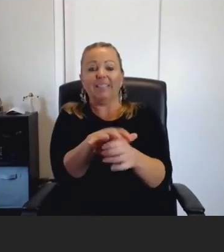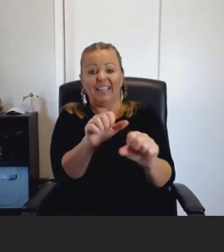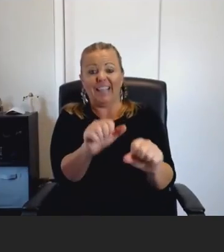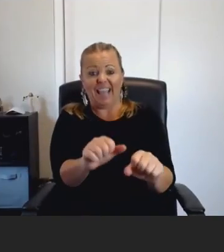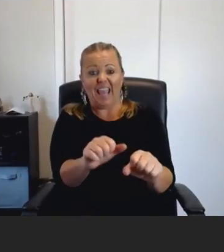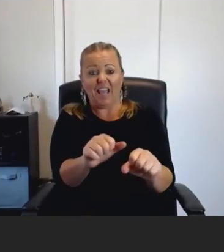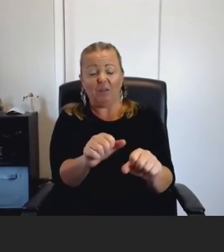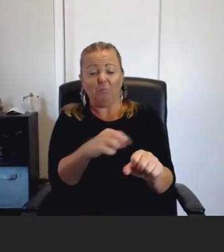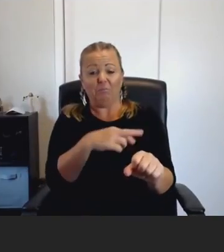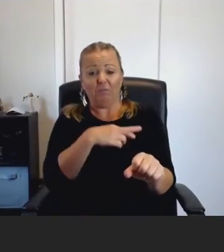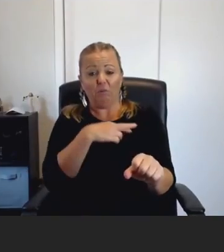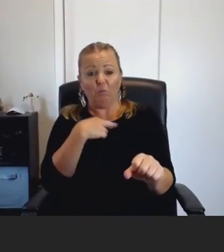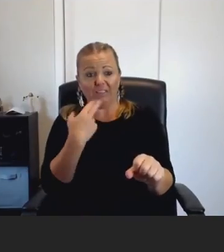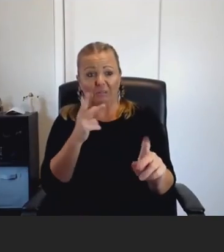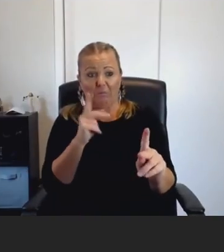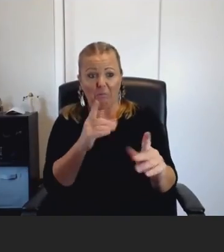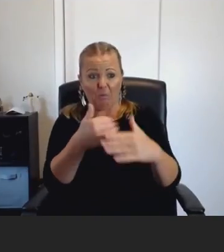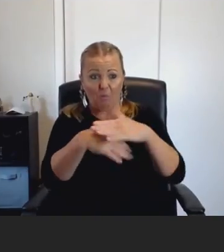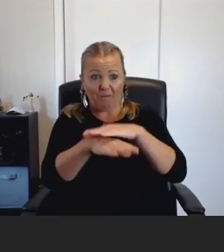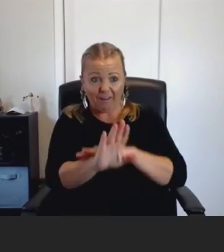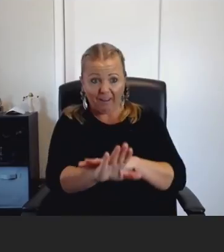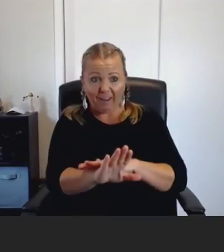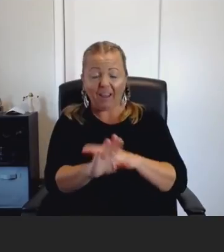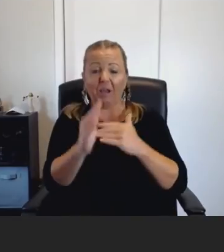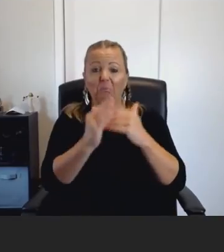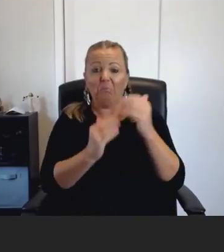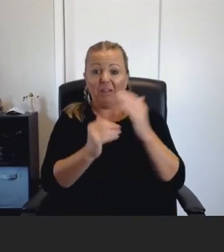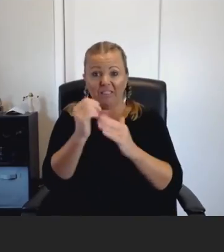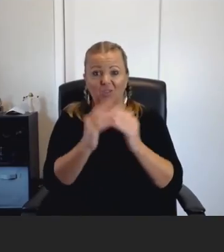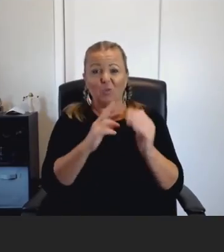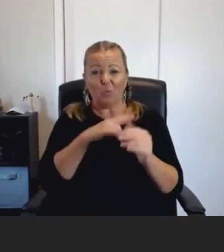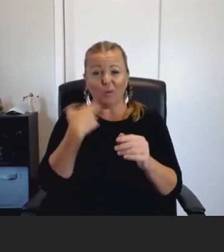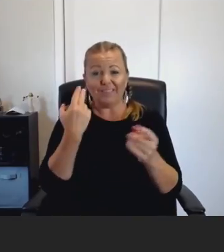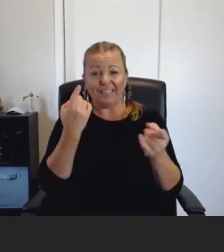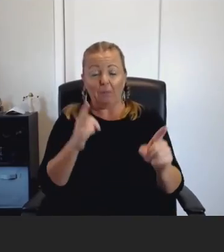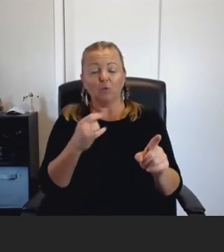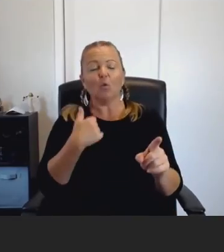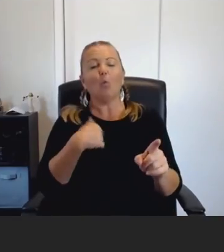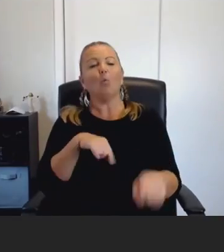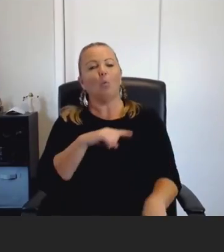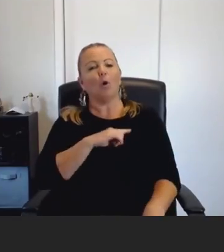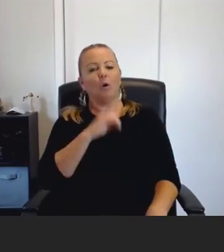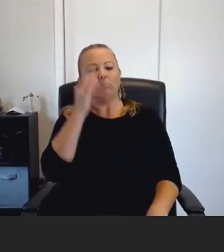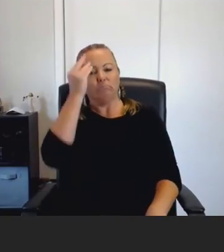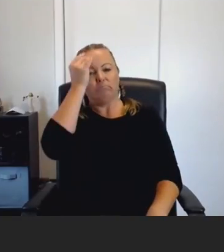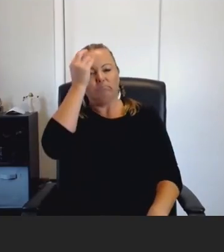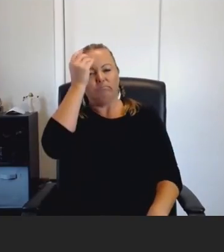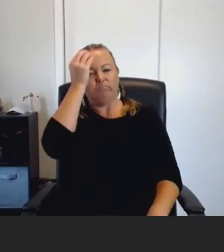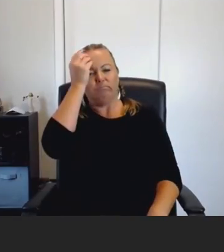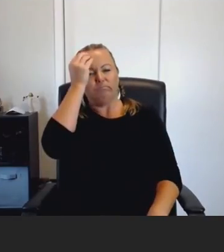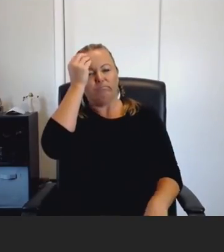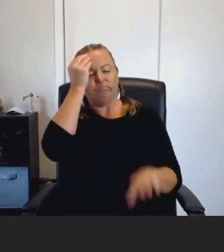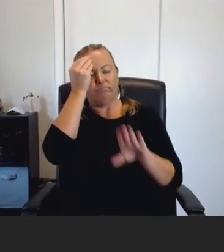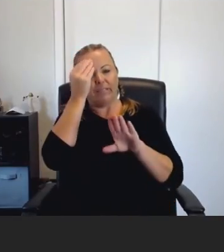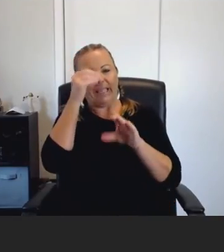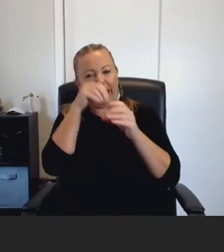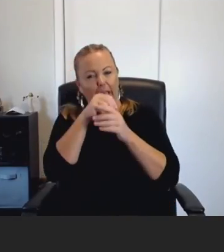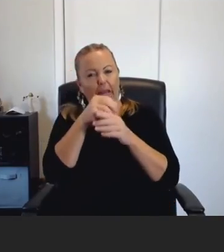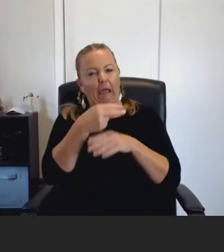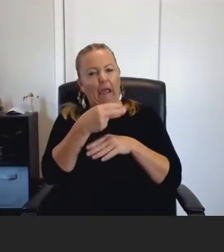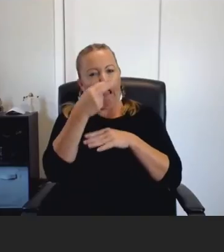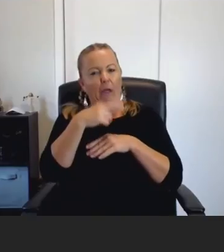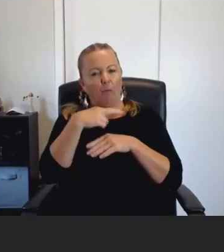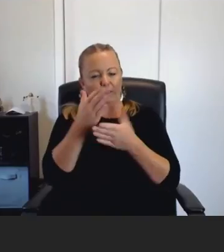the people that would be entering those buildings. So, that is something that we're taking into consideration when we're in those high risk